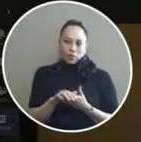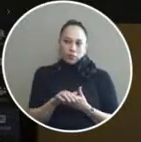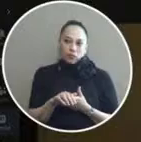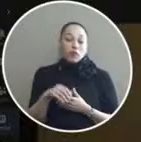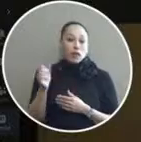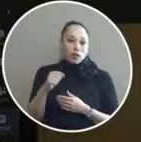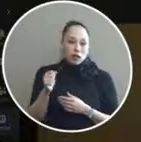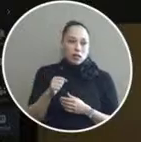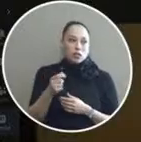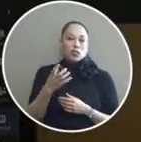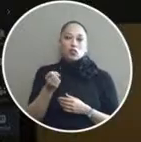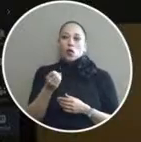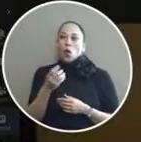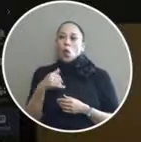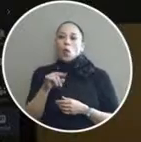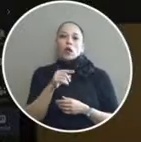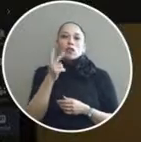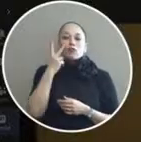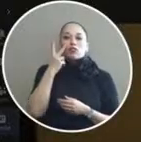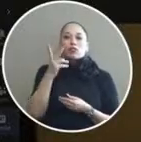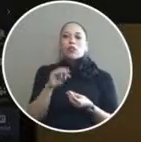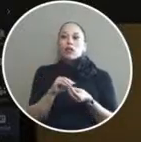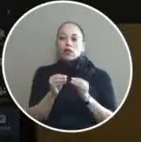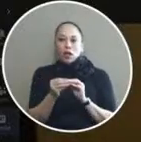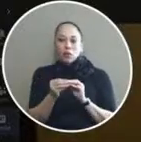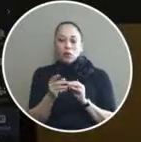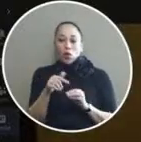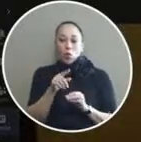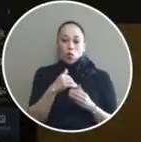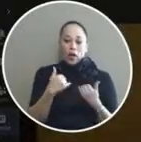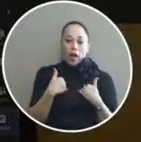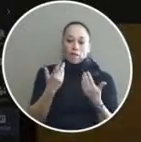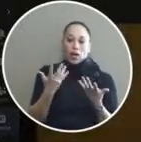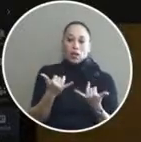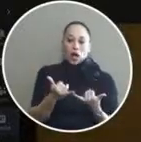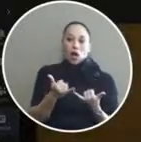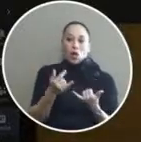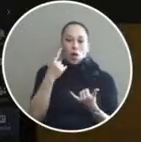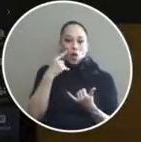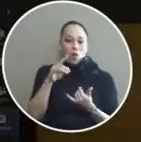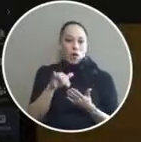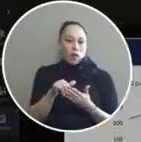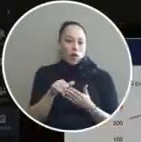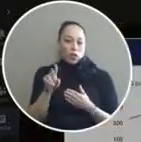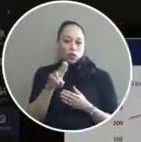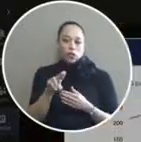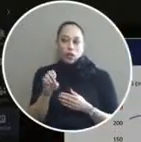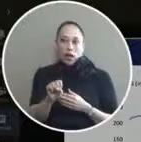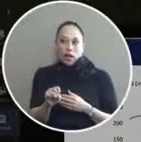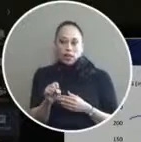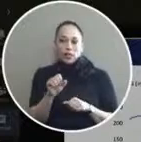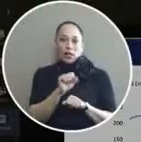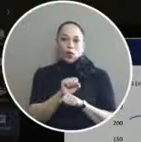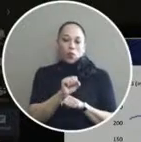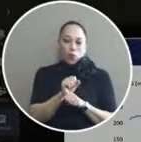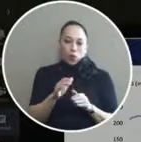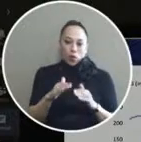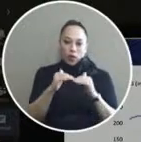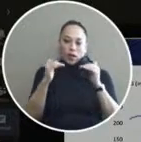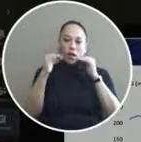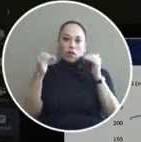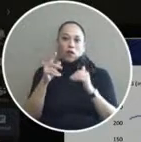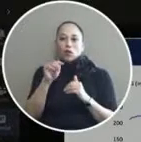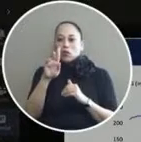absolutely. So when you look at the numbers that we have right now, right, for production in the U.S., employment levels,